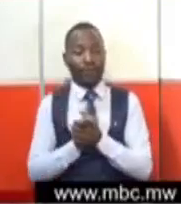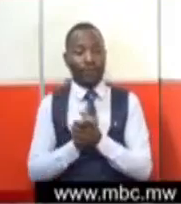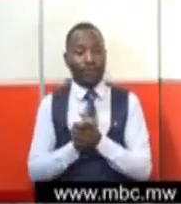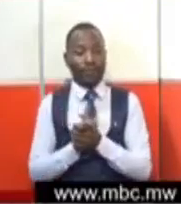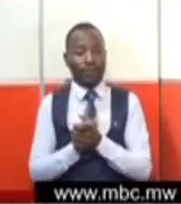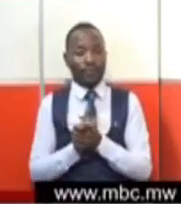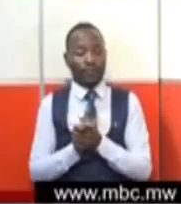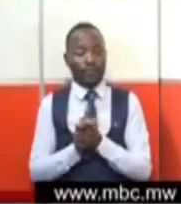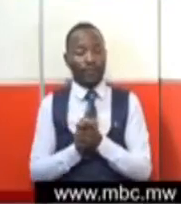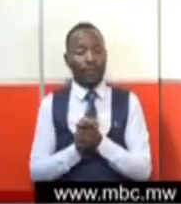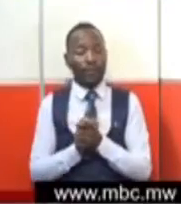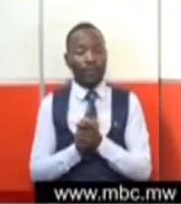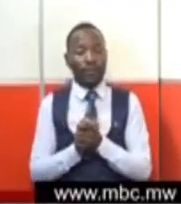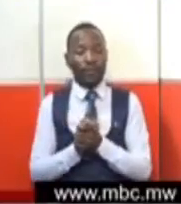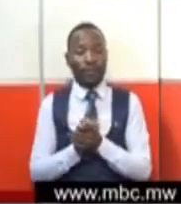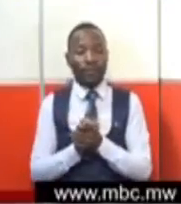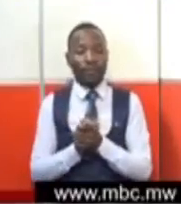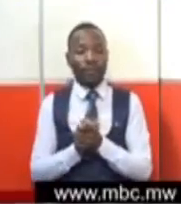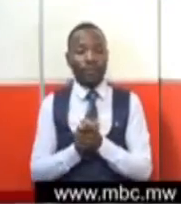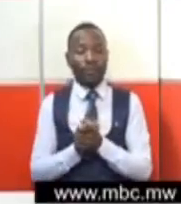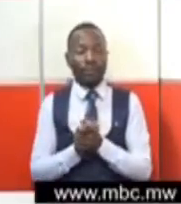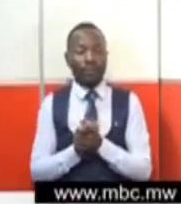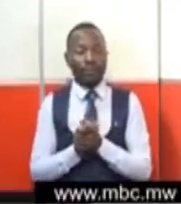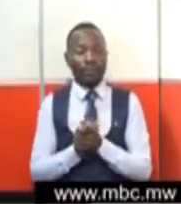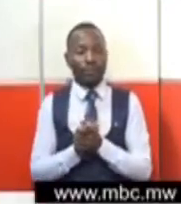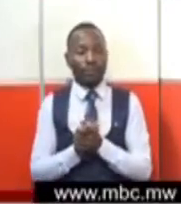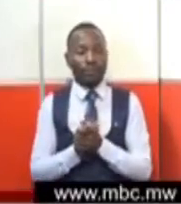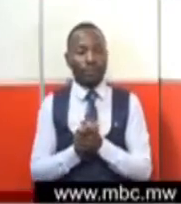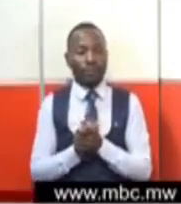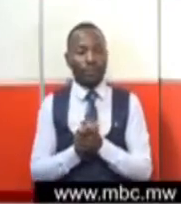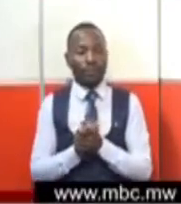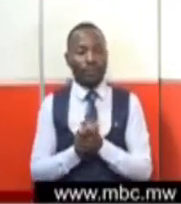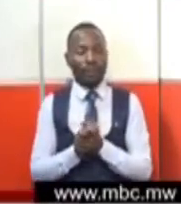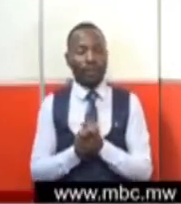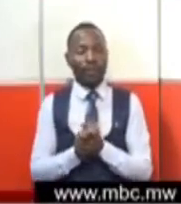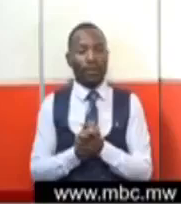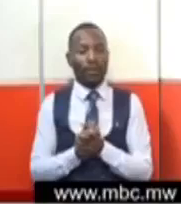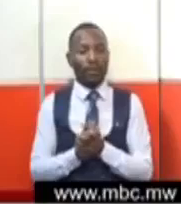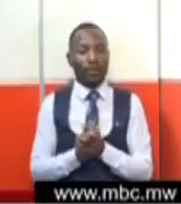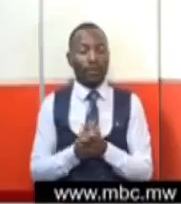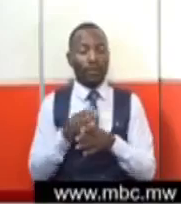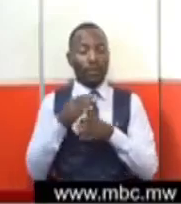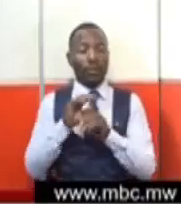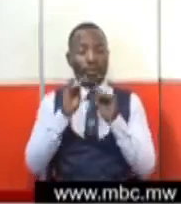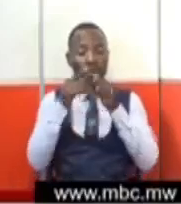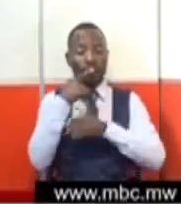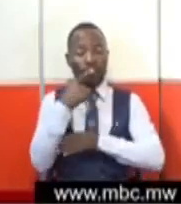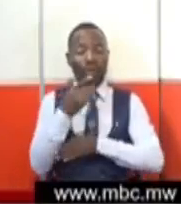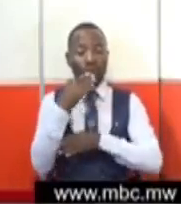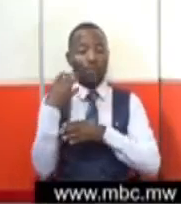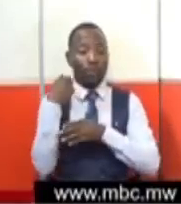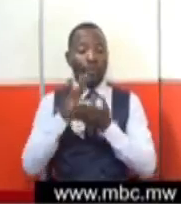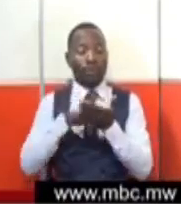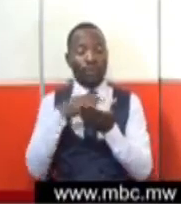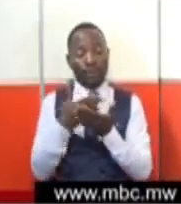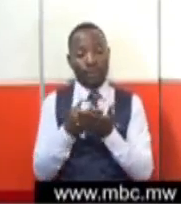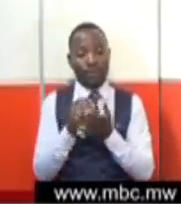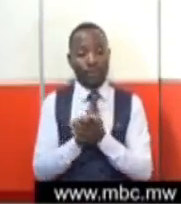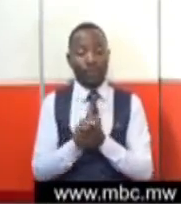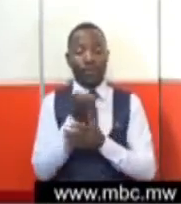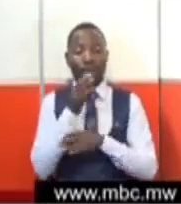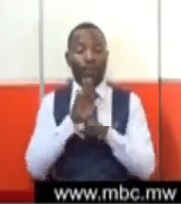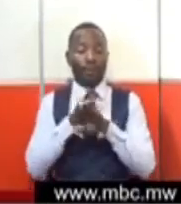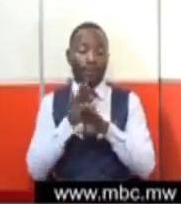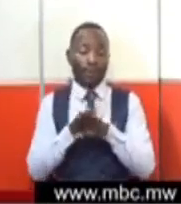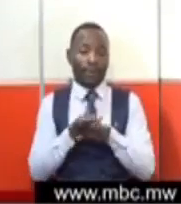success of the National Economic Empowerment Fund, NEF. Concerned teachers of Malawi applaud governance for its quick response